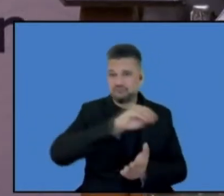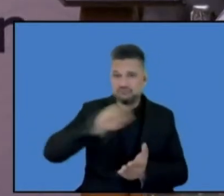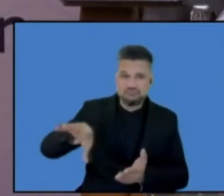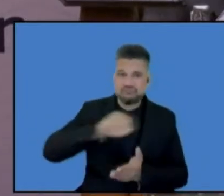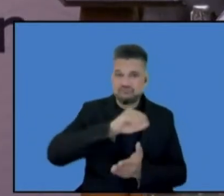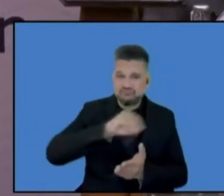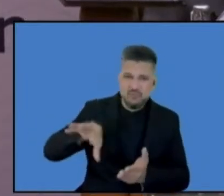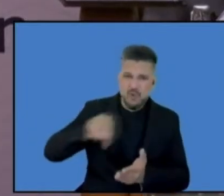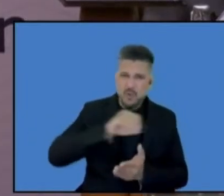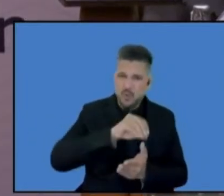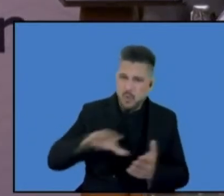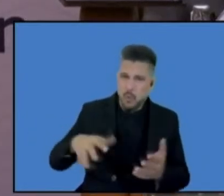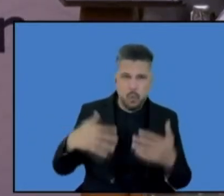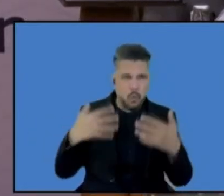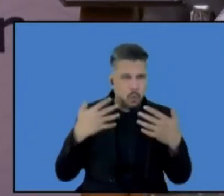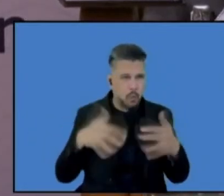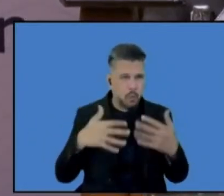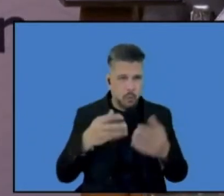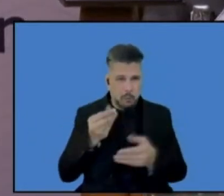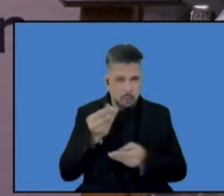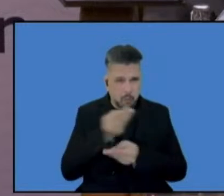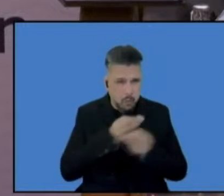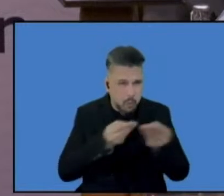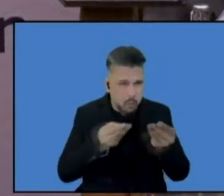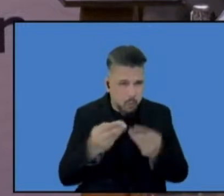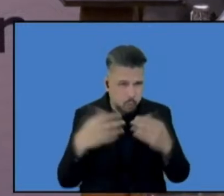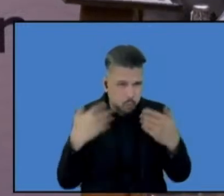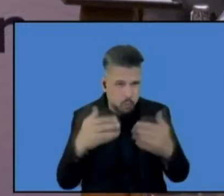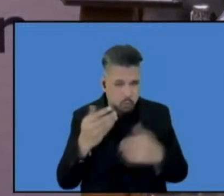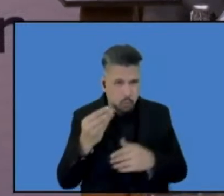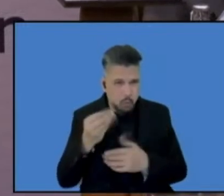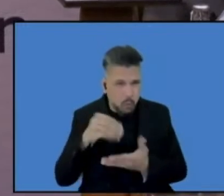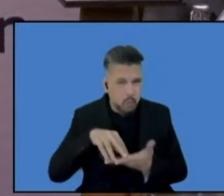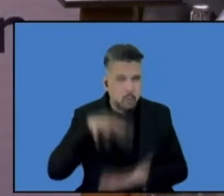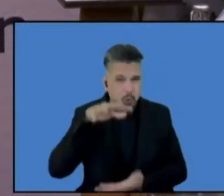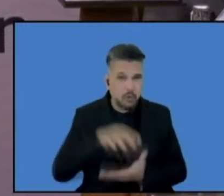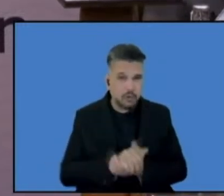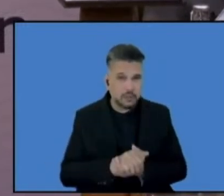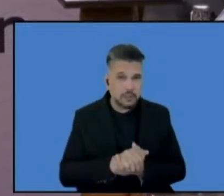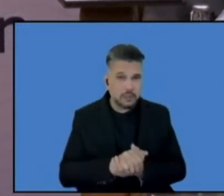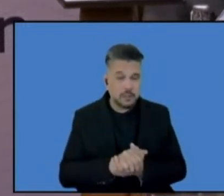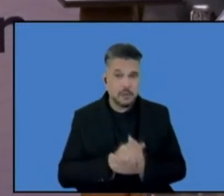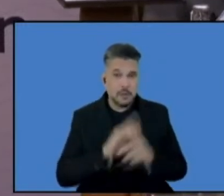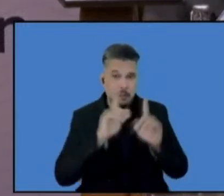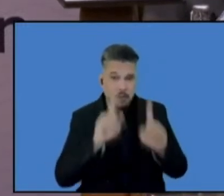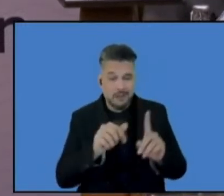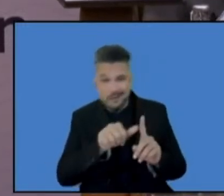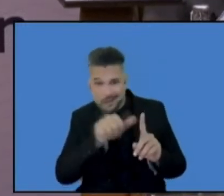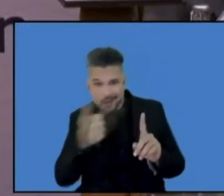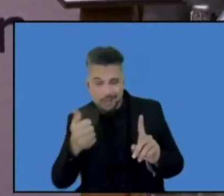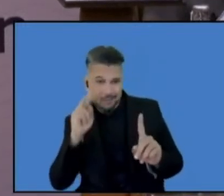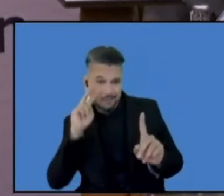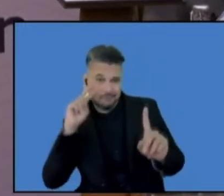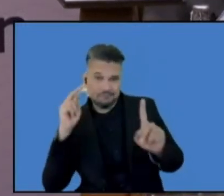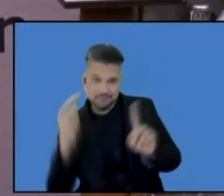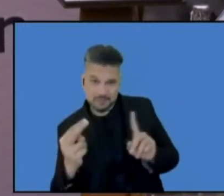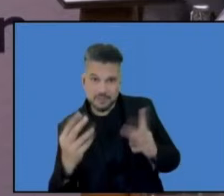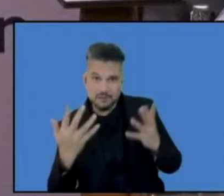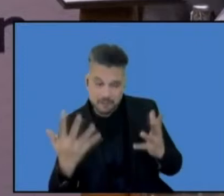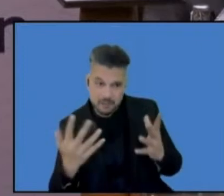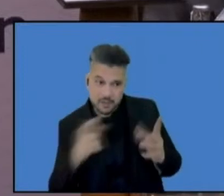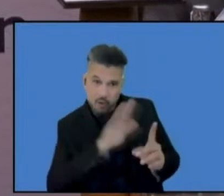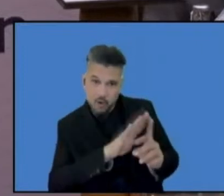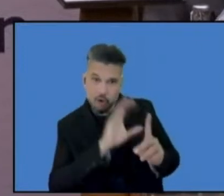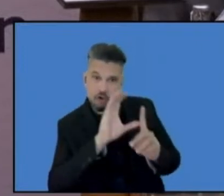that's economic aspects. But if you're looking at that from the anthropological perspective, there is also the issue of the cultural